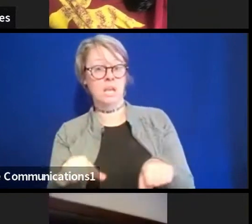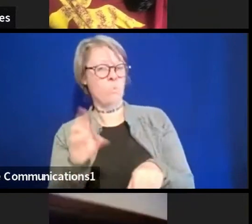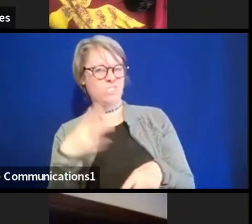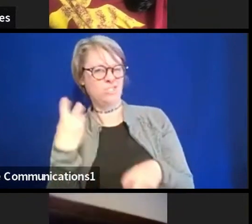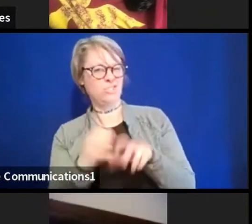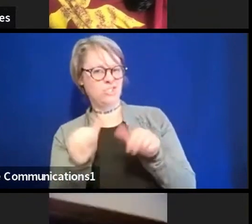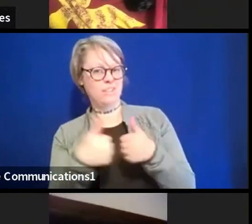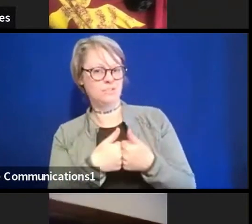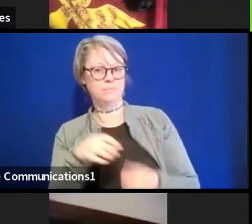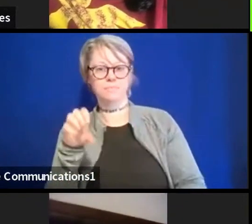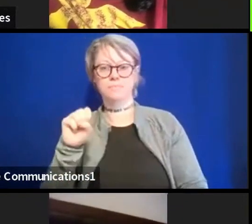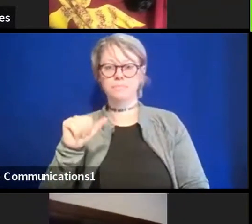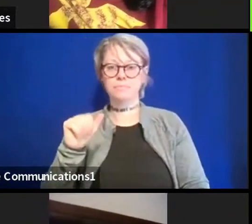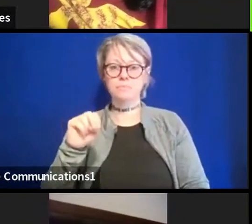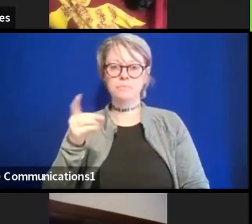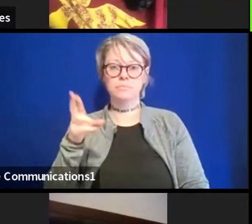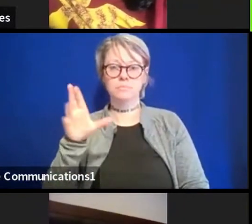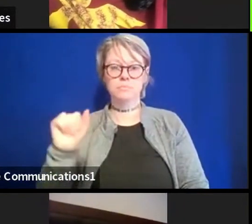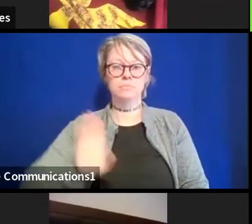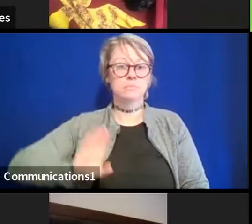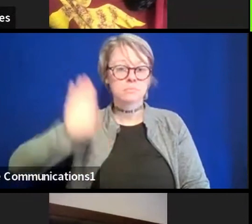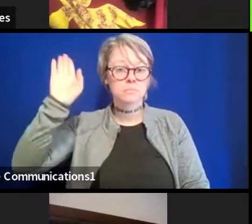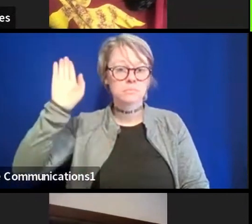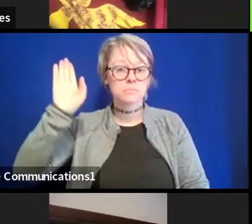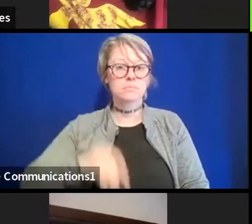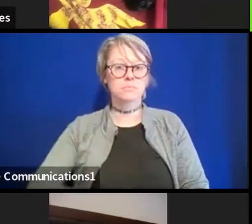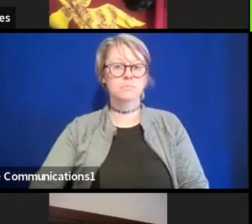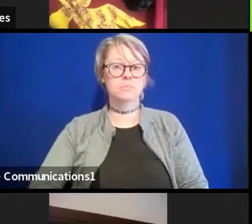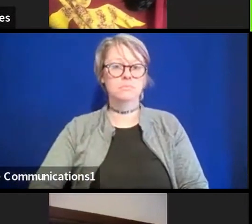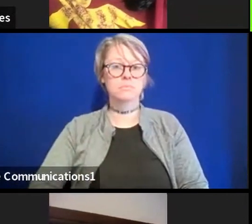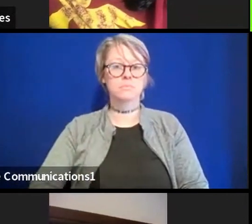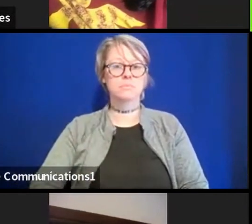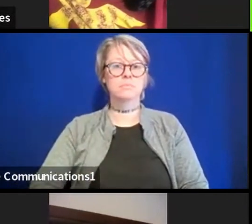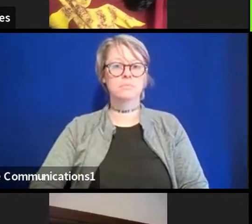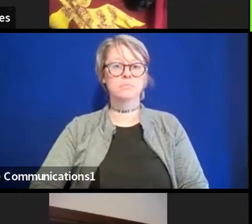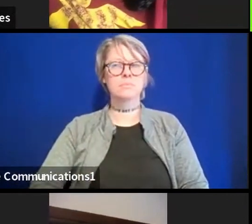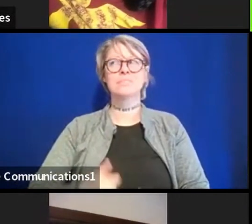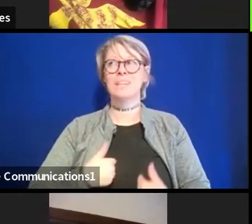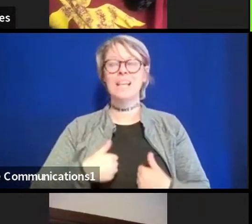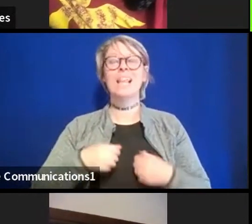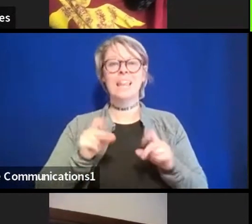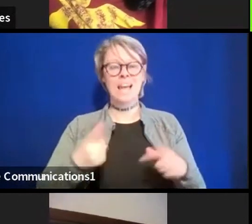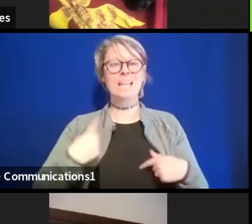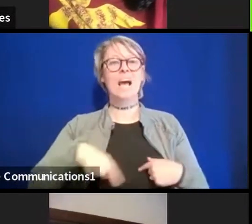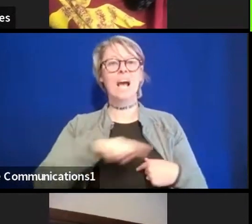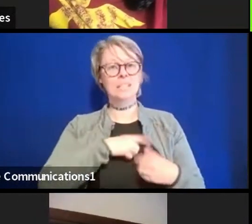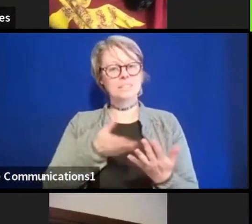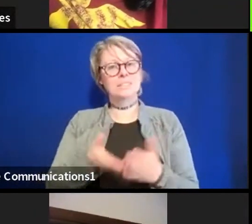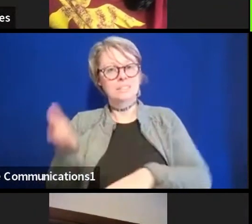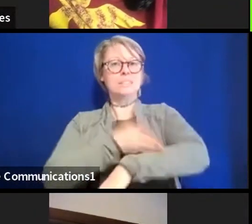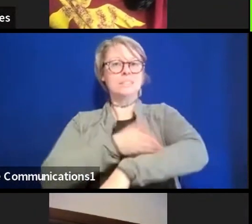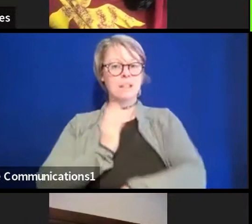do? Sandra? I would like to say, let us better our lives, not end our lives.